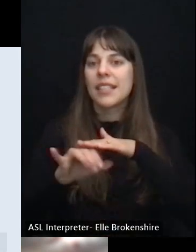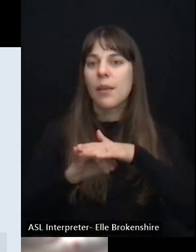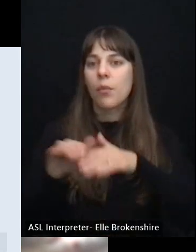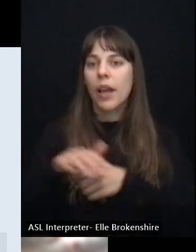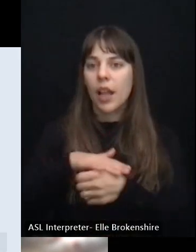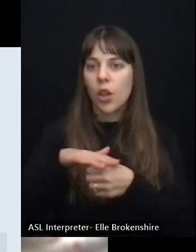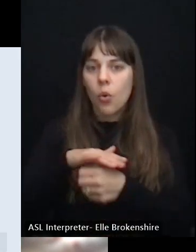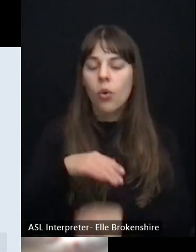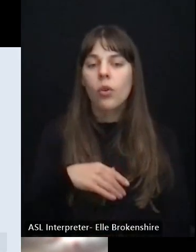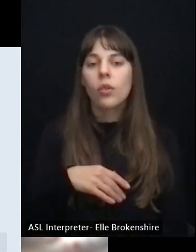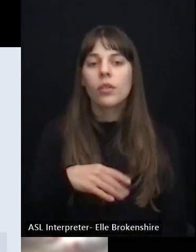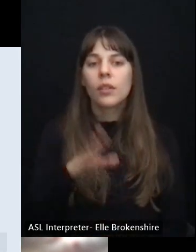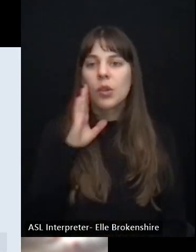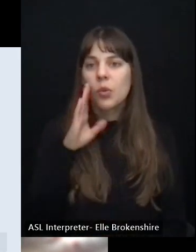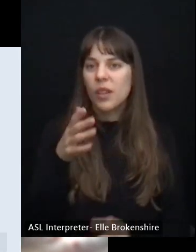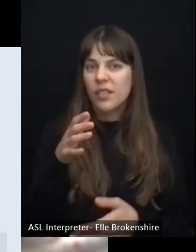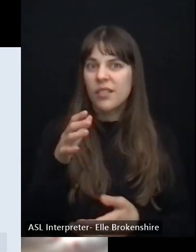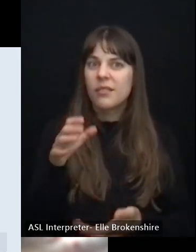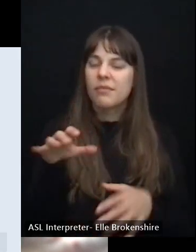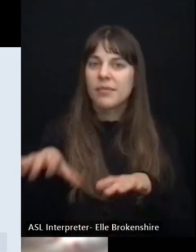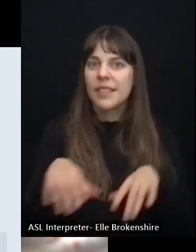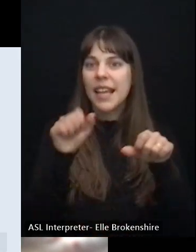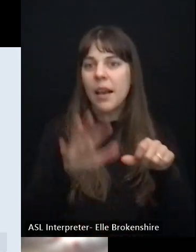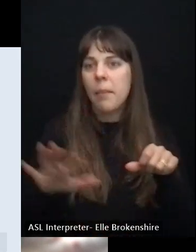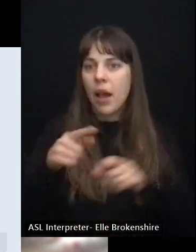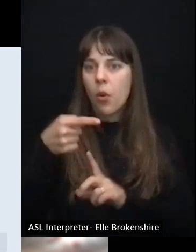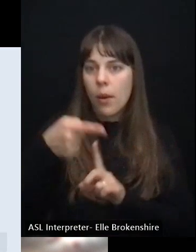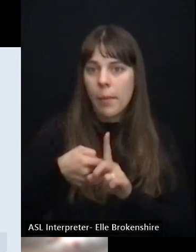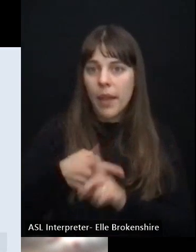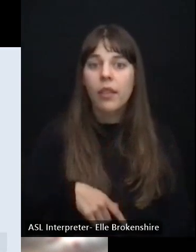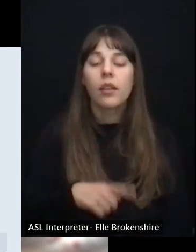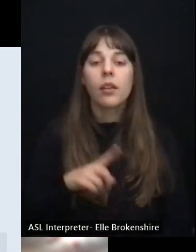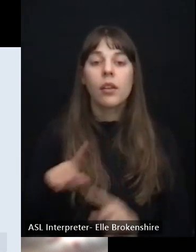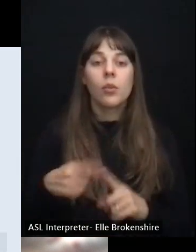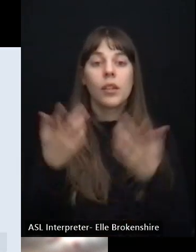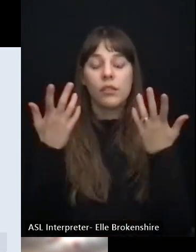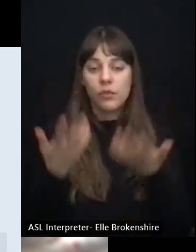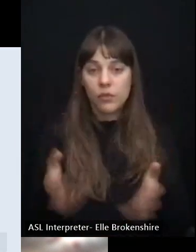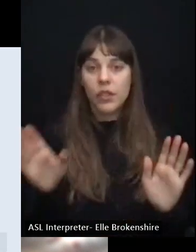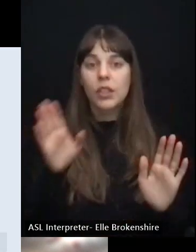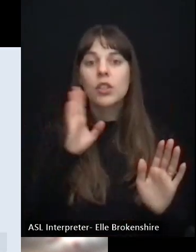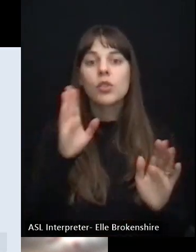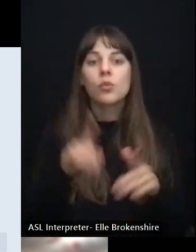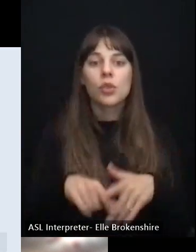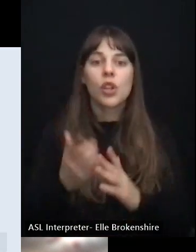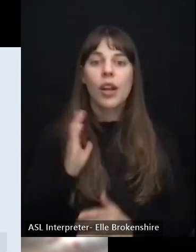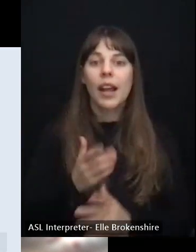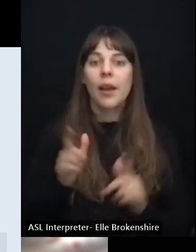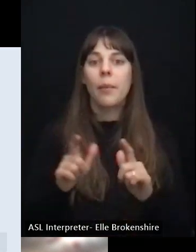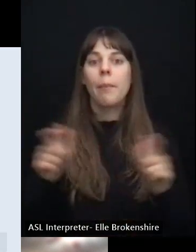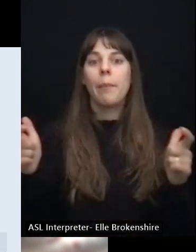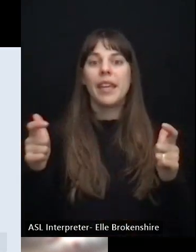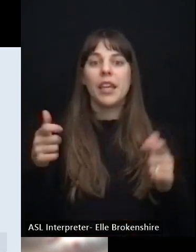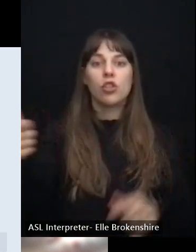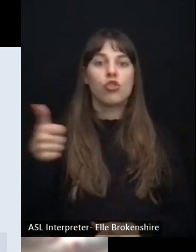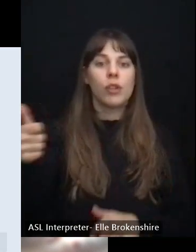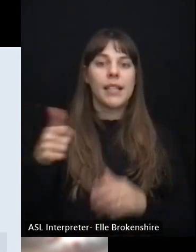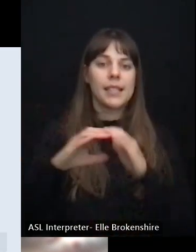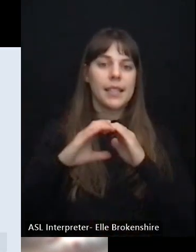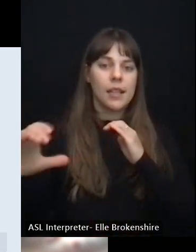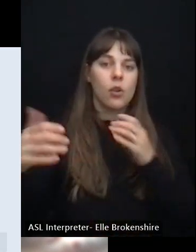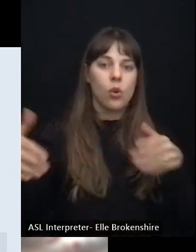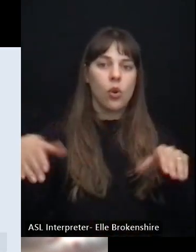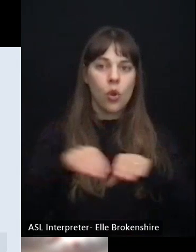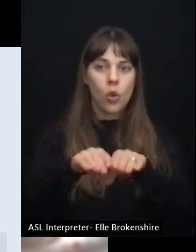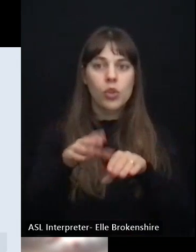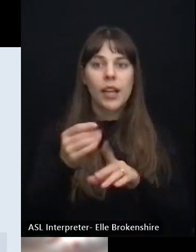1 month. At the completion of that, we will then proceed into our major transit tunnel closure and that detour. And to that